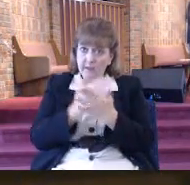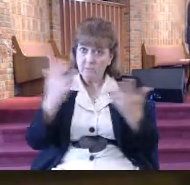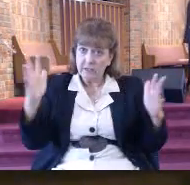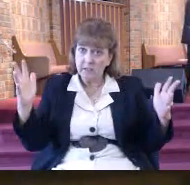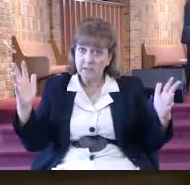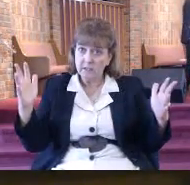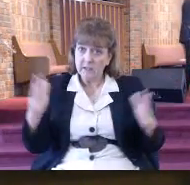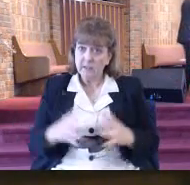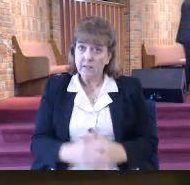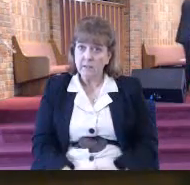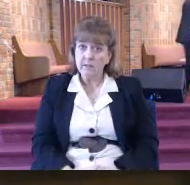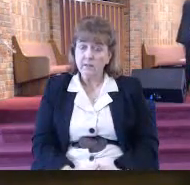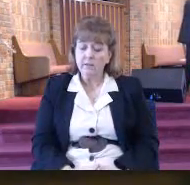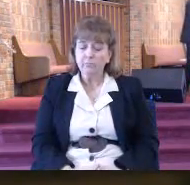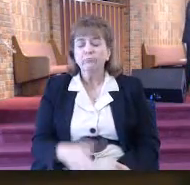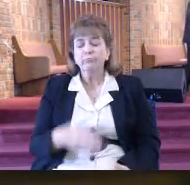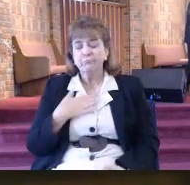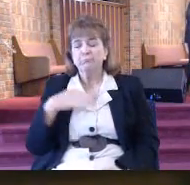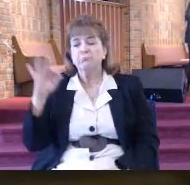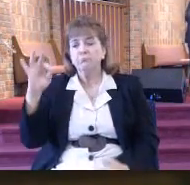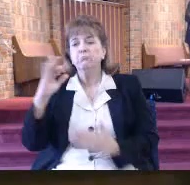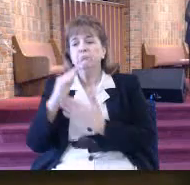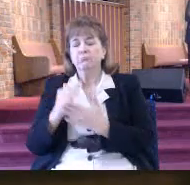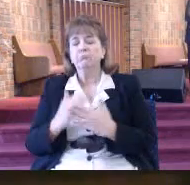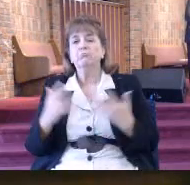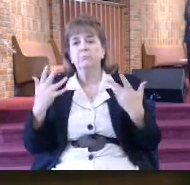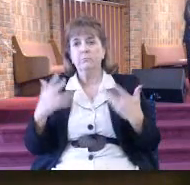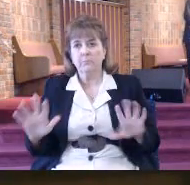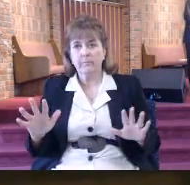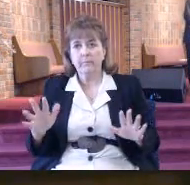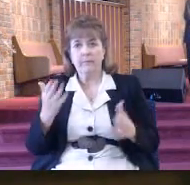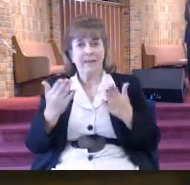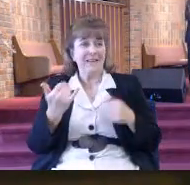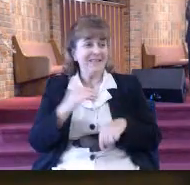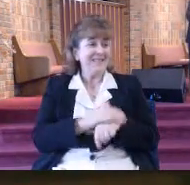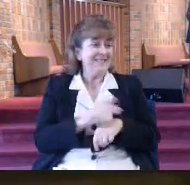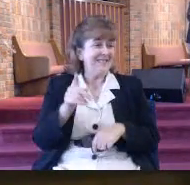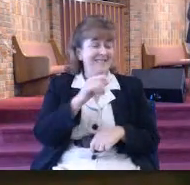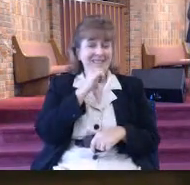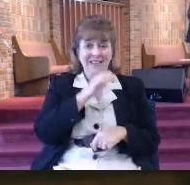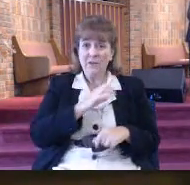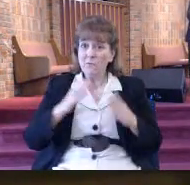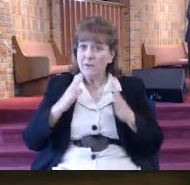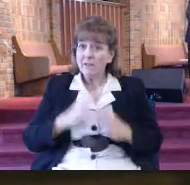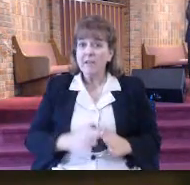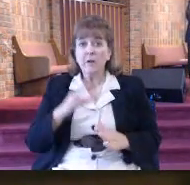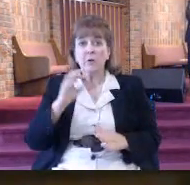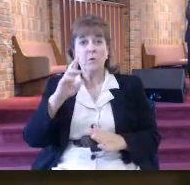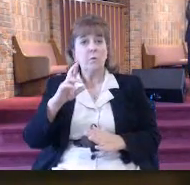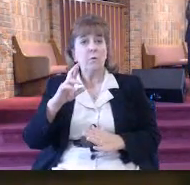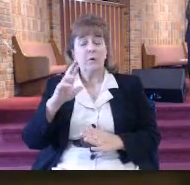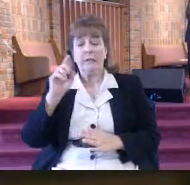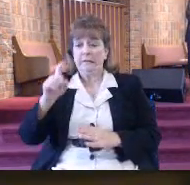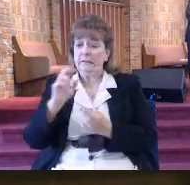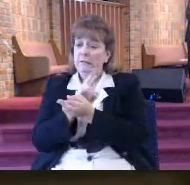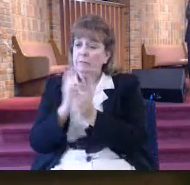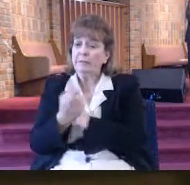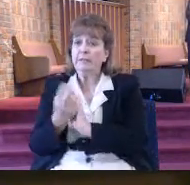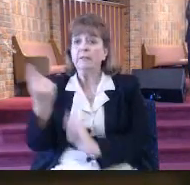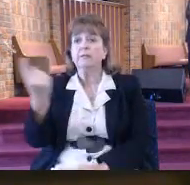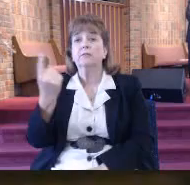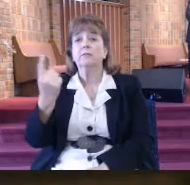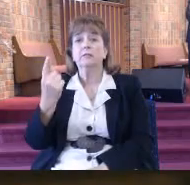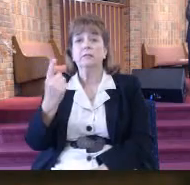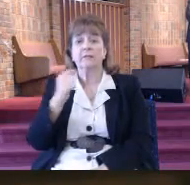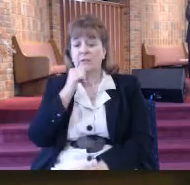The lesson is yours. Tonight it may be that you're not a Christian or that your life is not right with God and you need to make a change in your life. If you are not